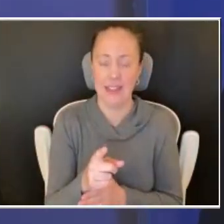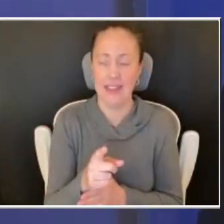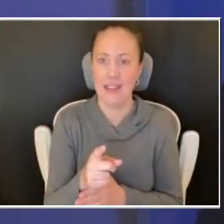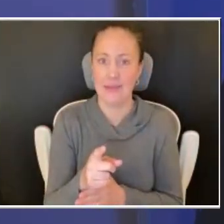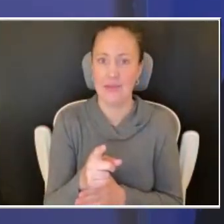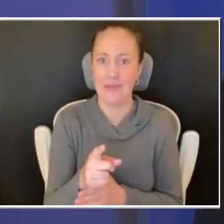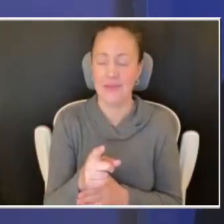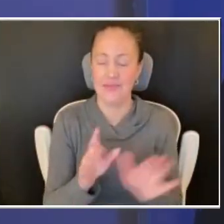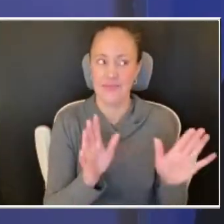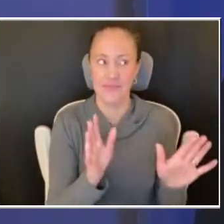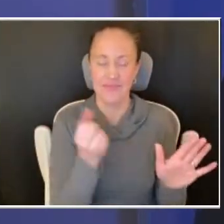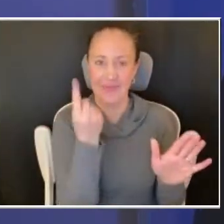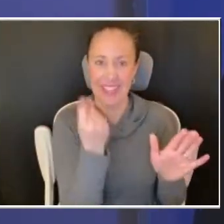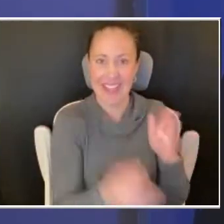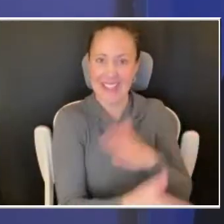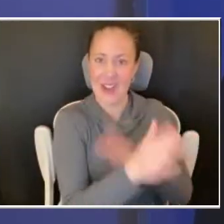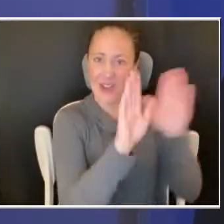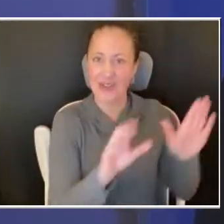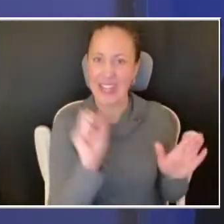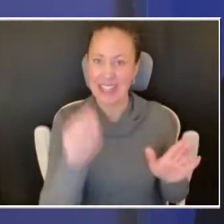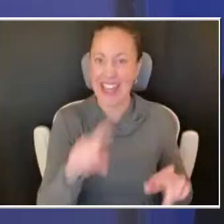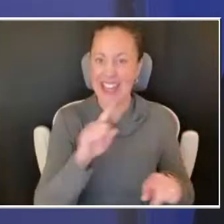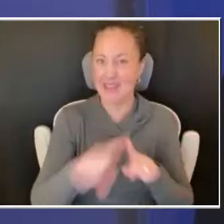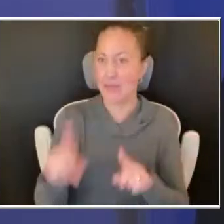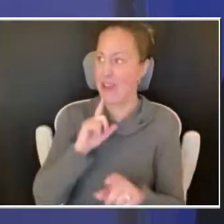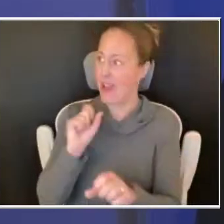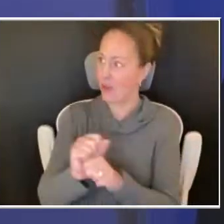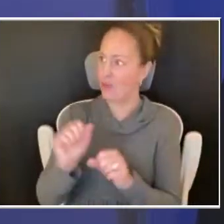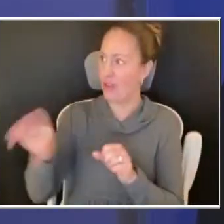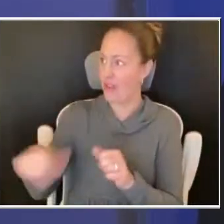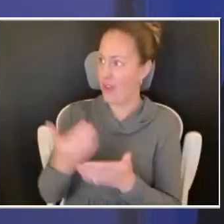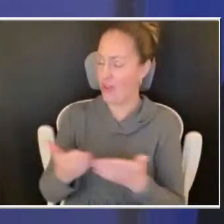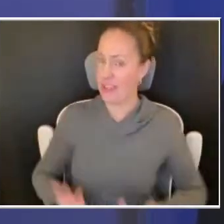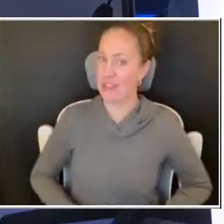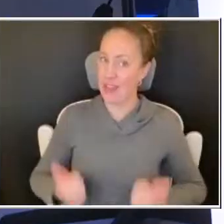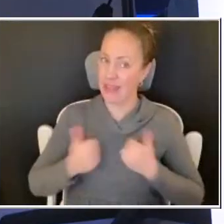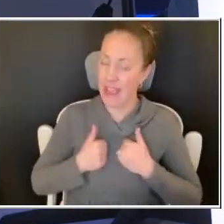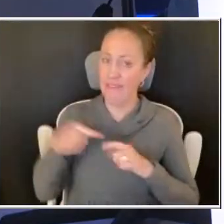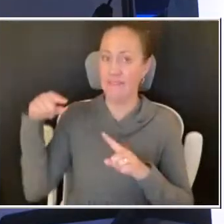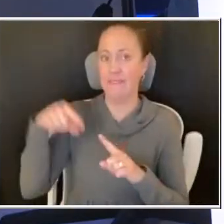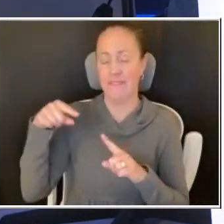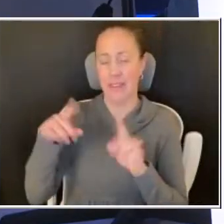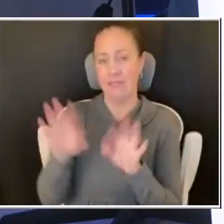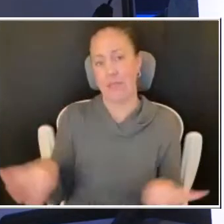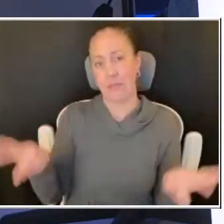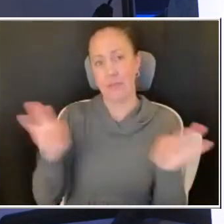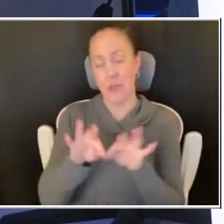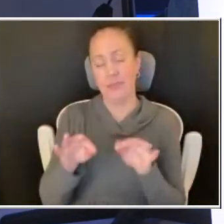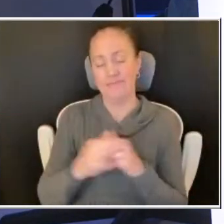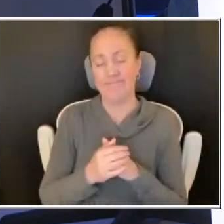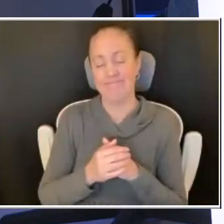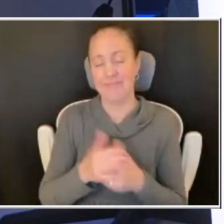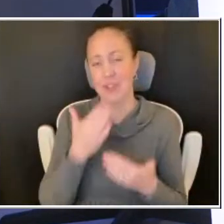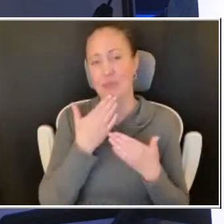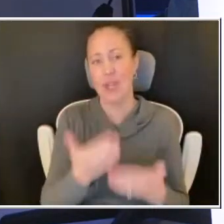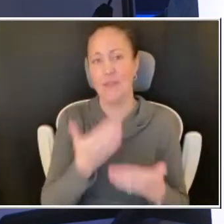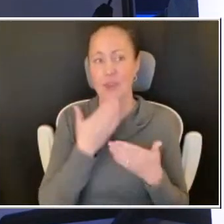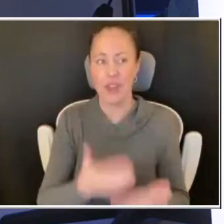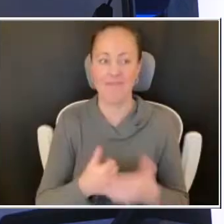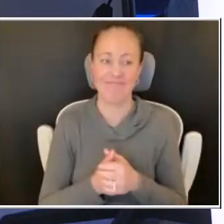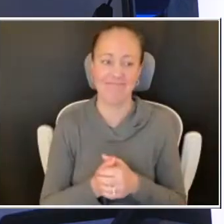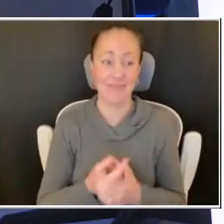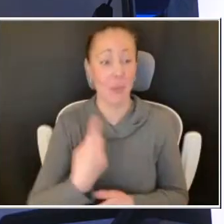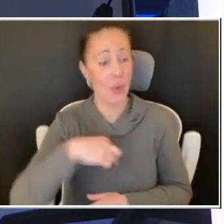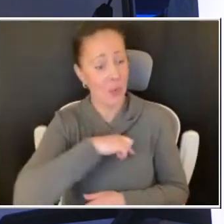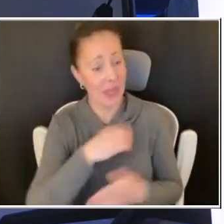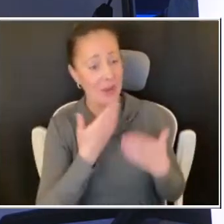was fantastic, but getting back to life was the key. The little things. Yeah. for us, and I'm so grateful. Well, so grateful. We are grateful too. We're